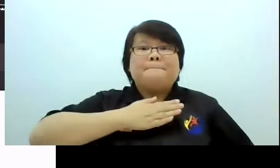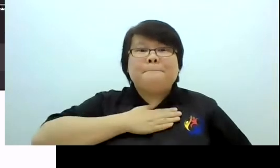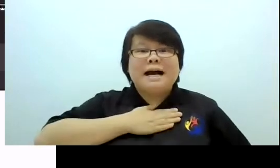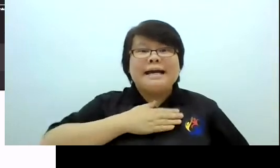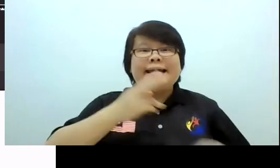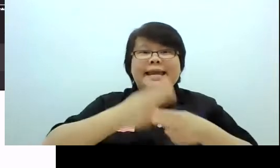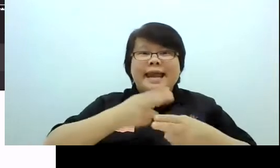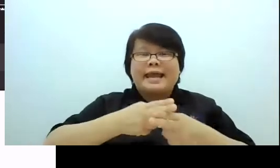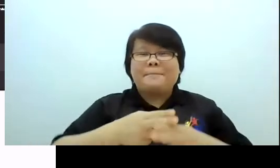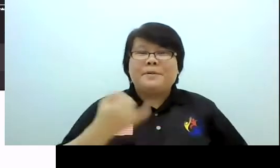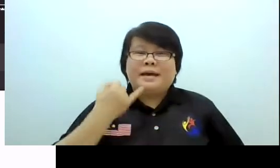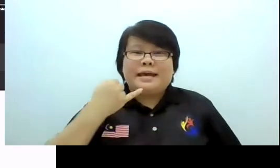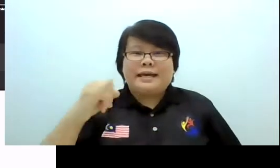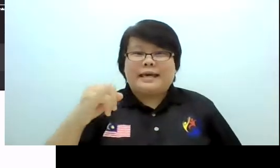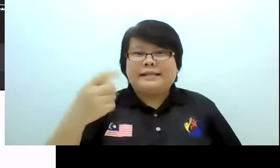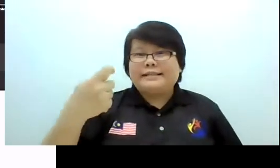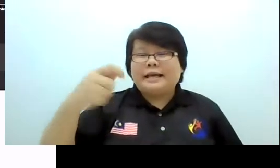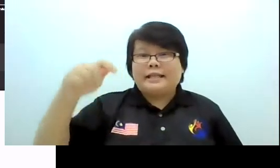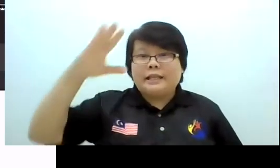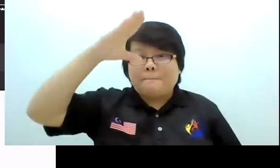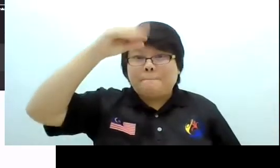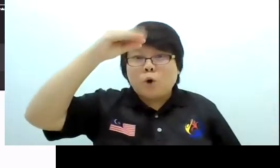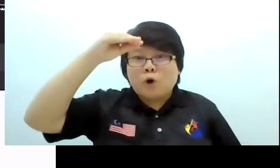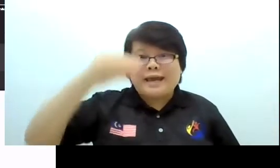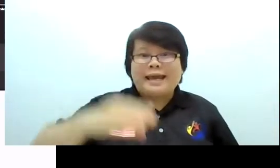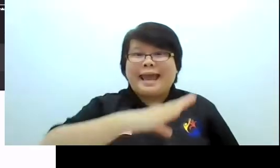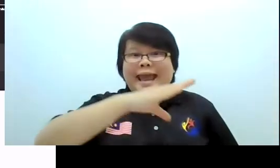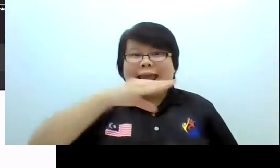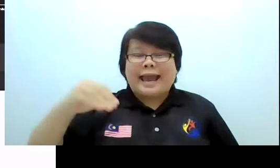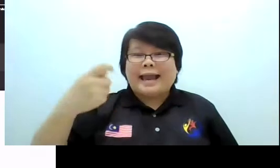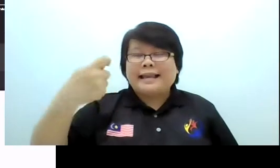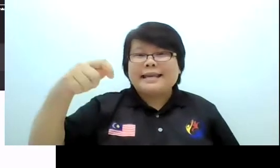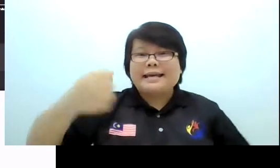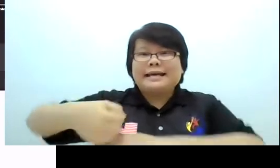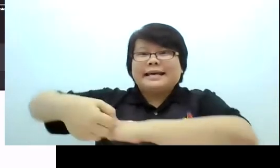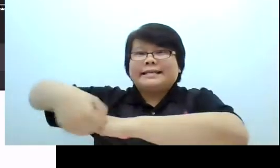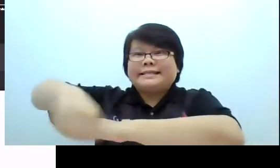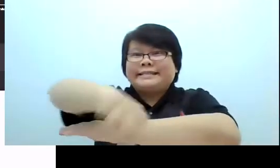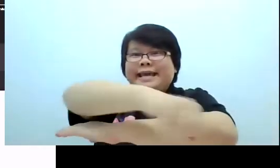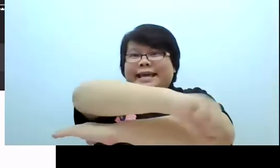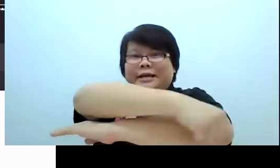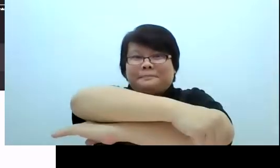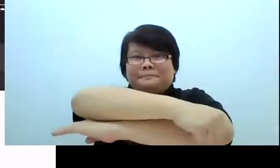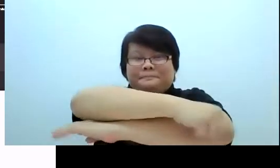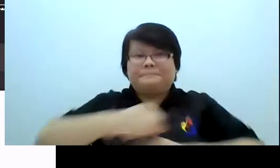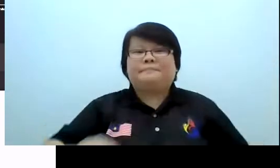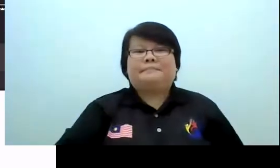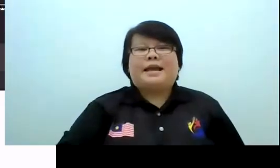Okay. My name is the boy and the sea.